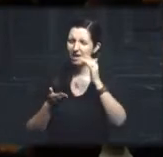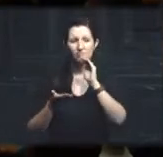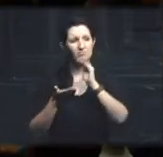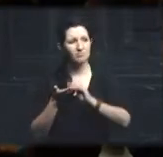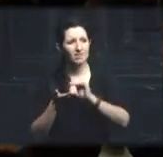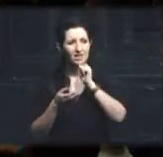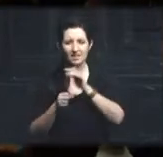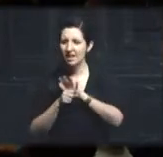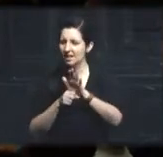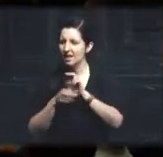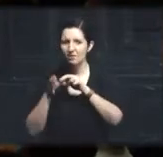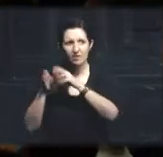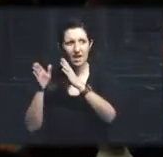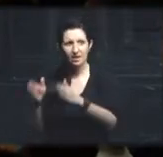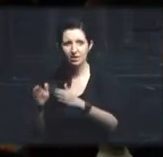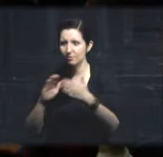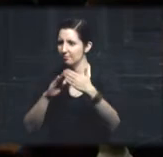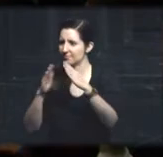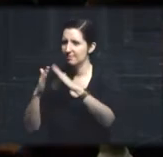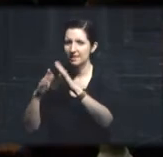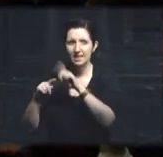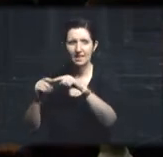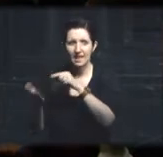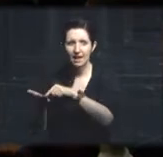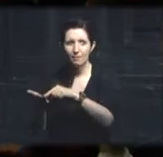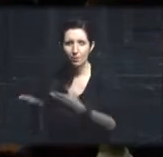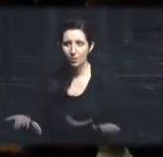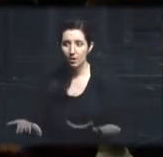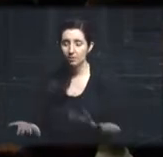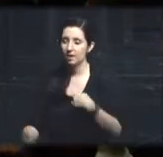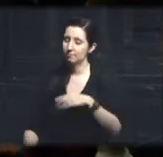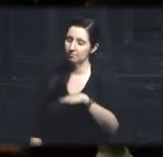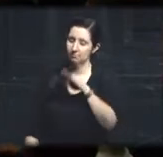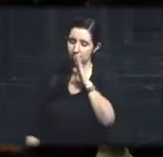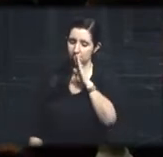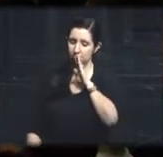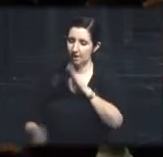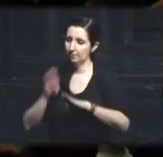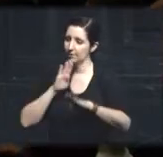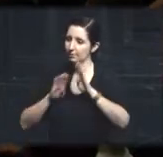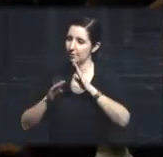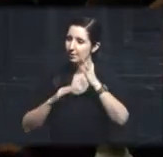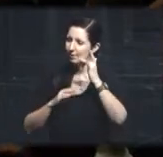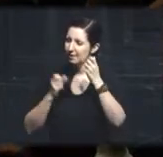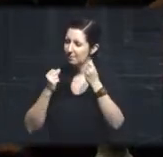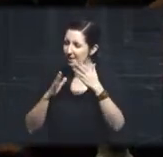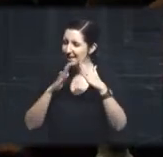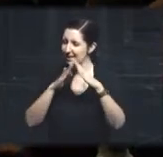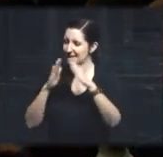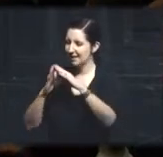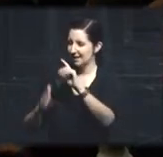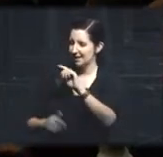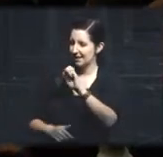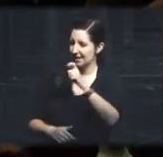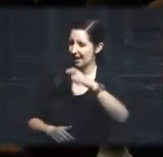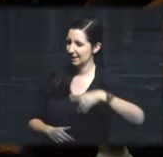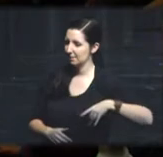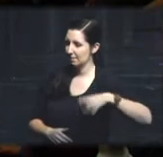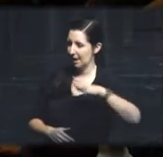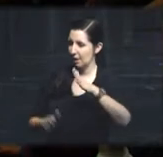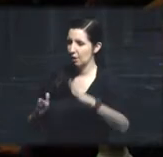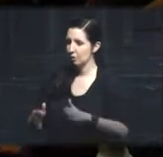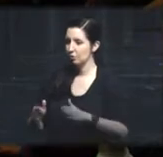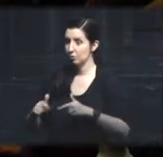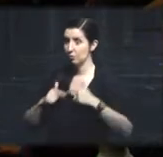it. I was very frustrated with that right off the bat because a lot of city taxpayers up on the north side were suddenly cut off from